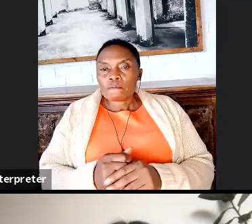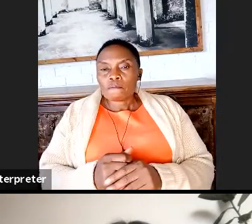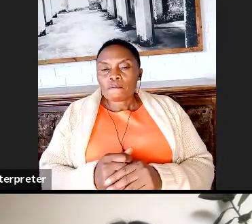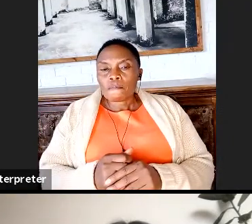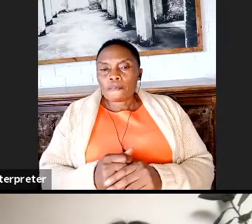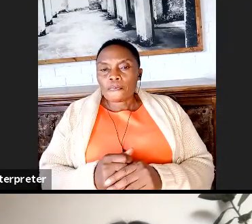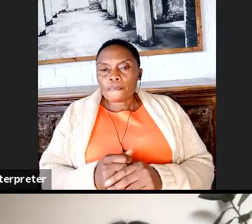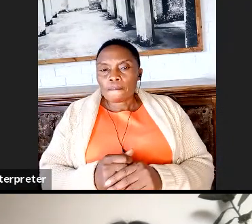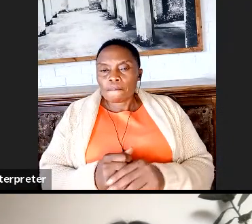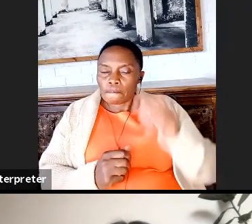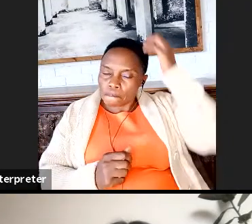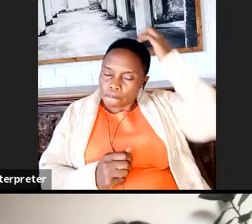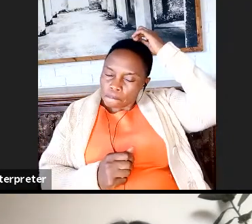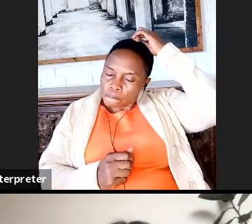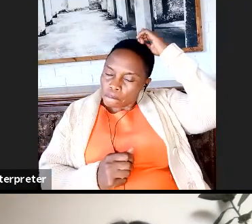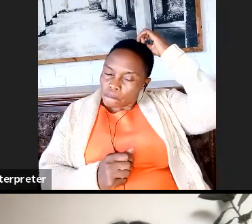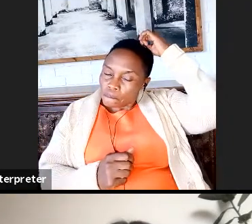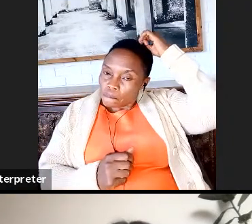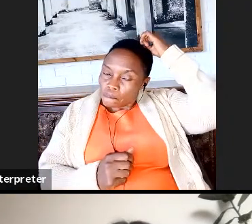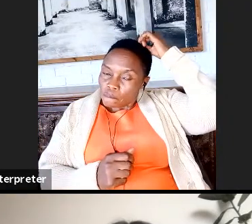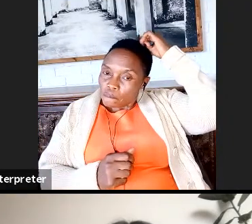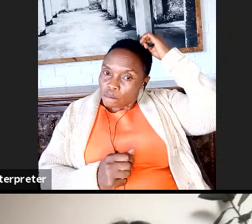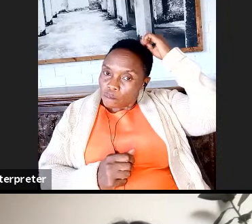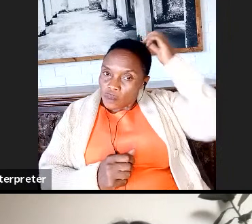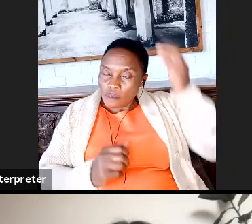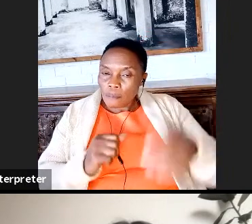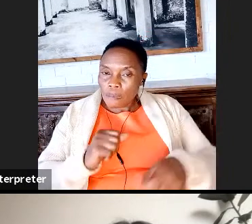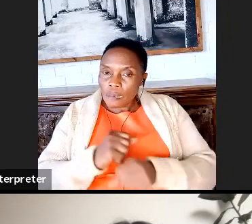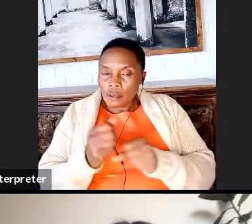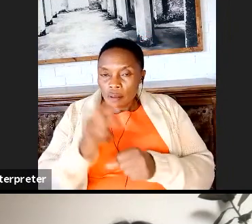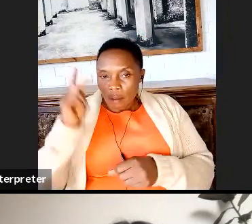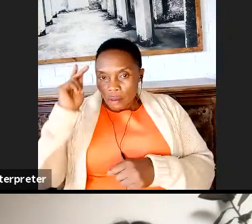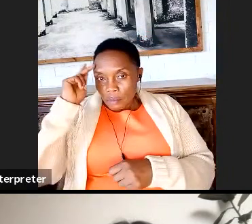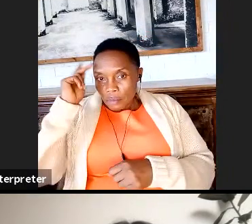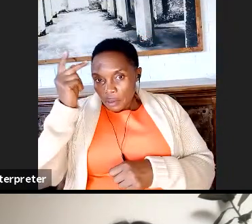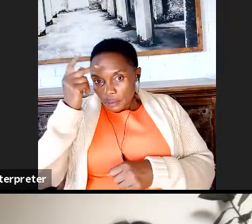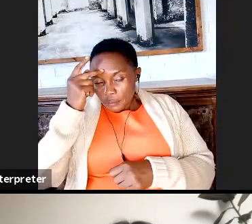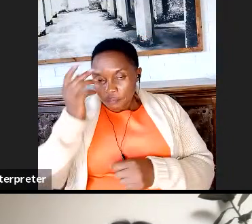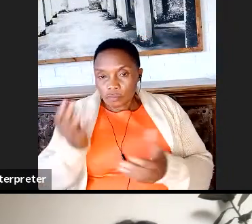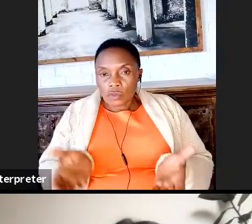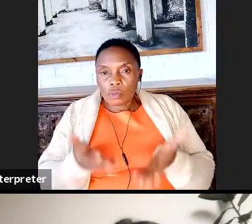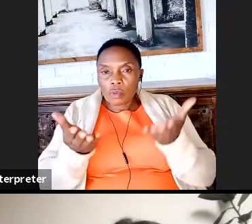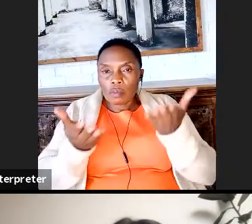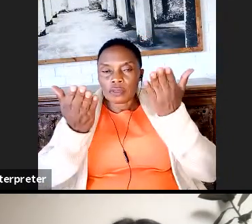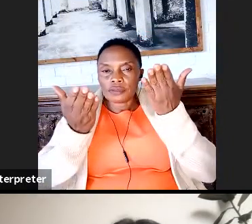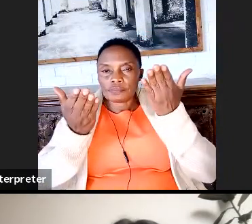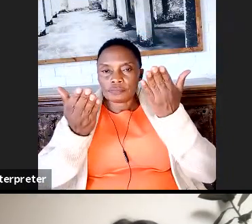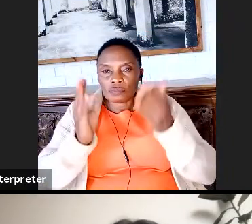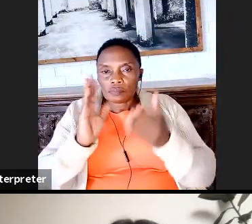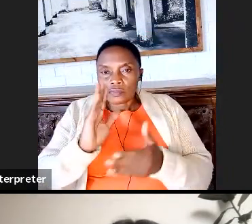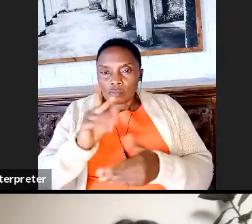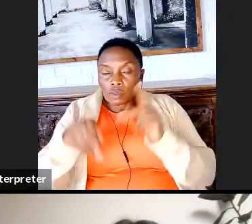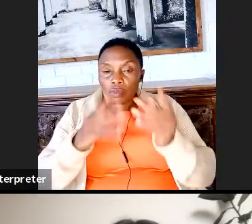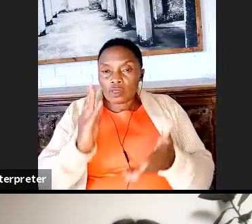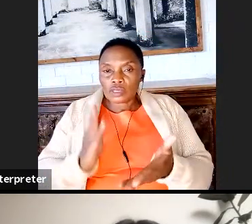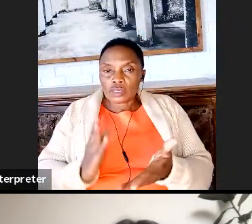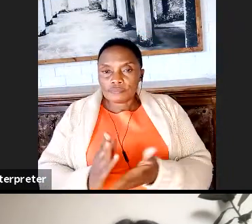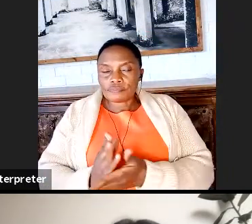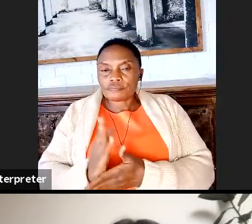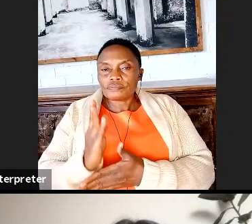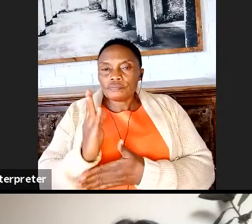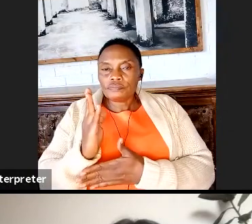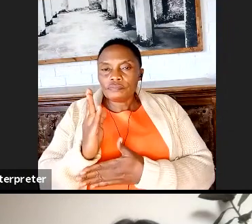pass legislations, bills, and policies that promote citizens' rights to live online, you know, because I